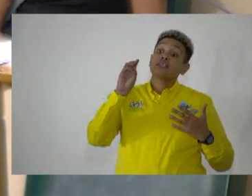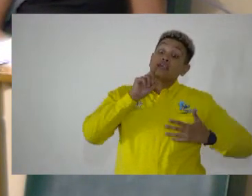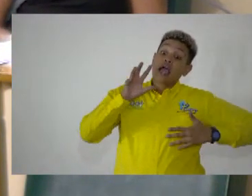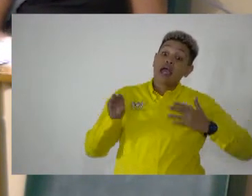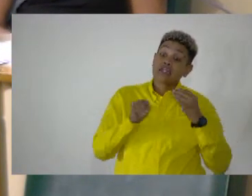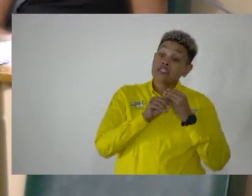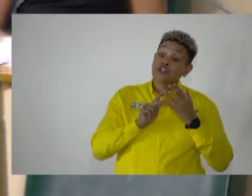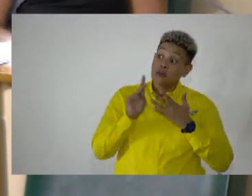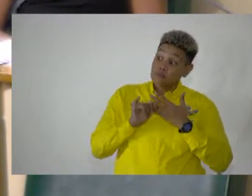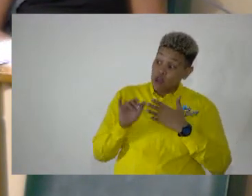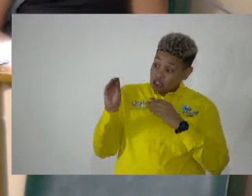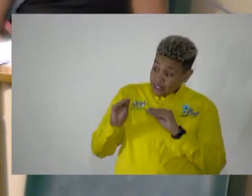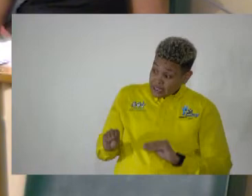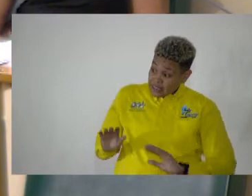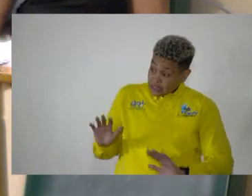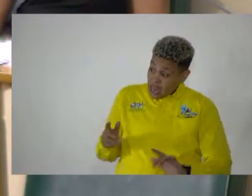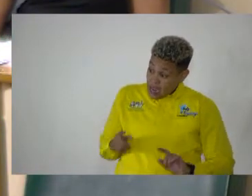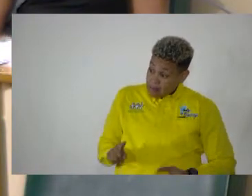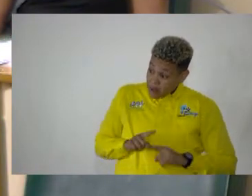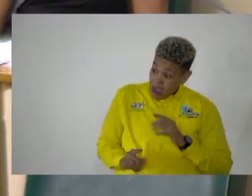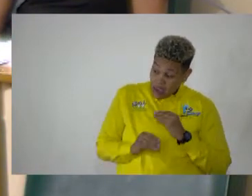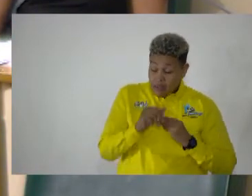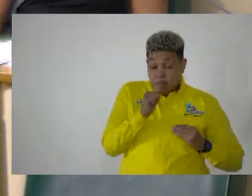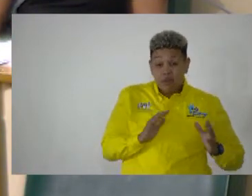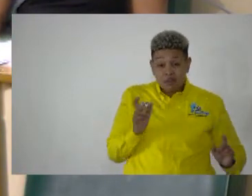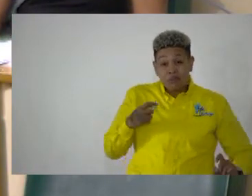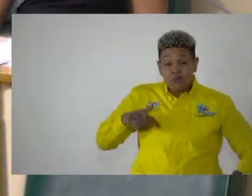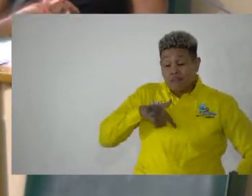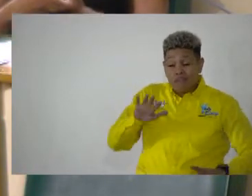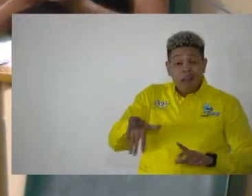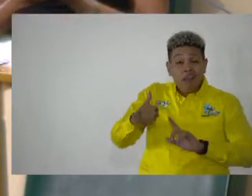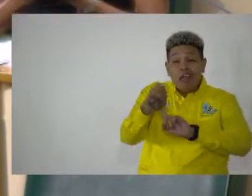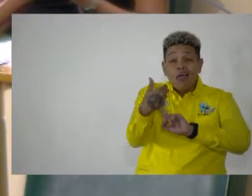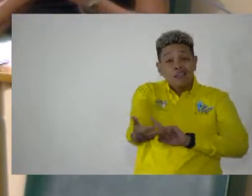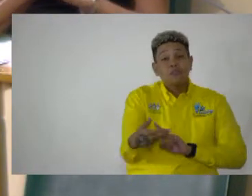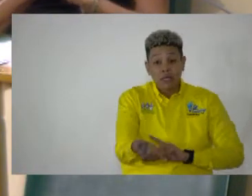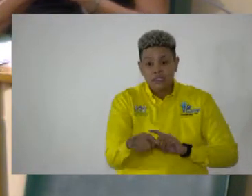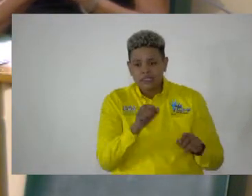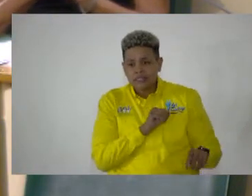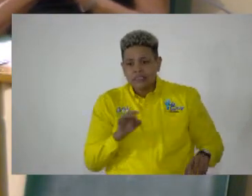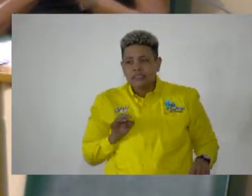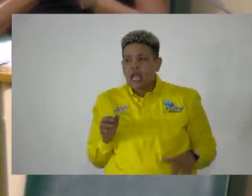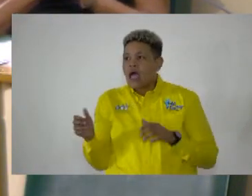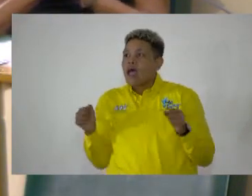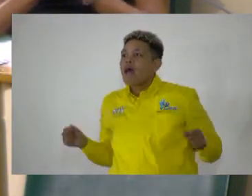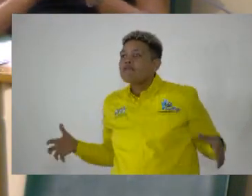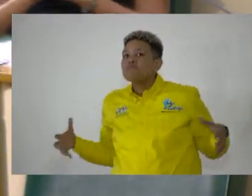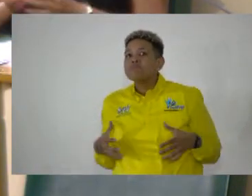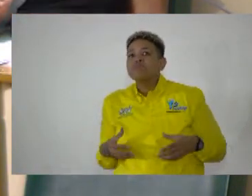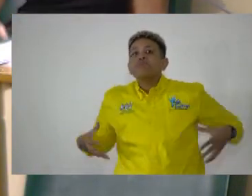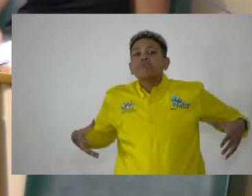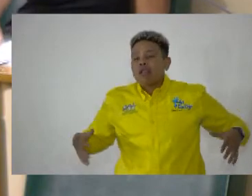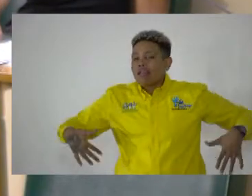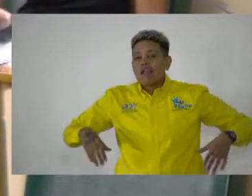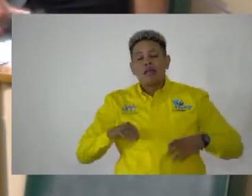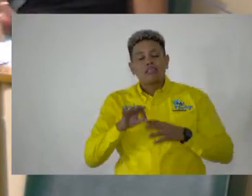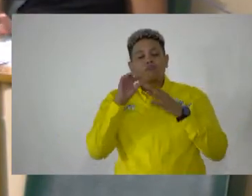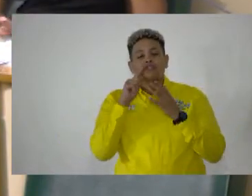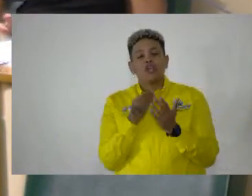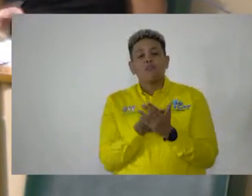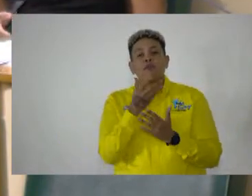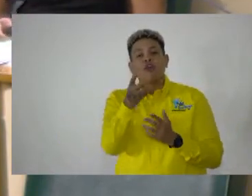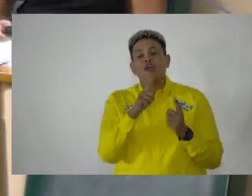additional projects. And Madam Speaker, we have not expanded the staffing, especially in the procurement